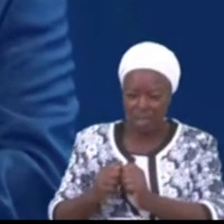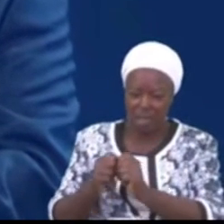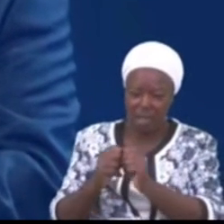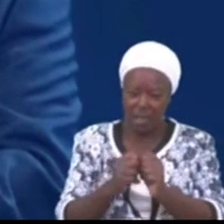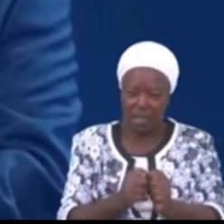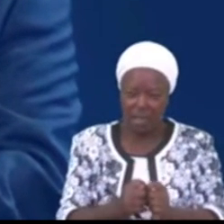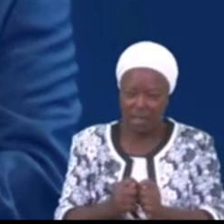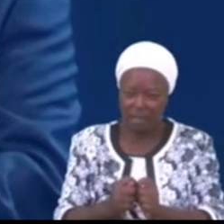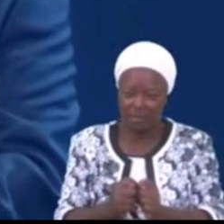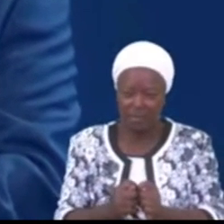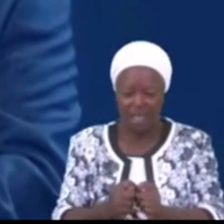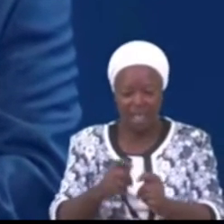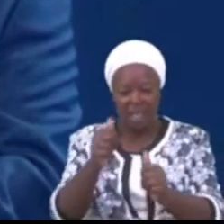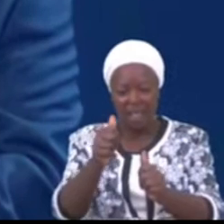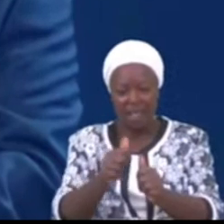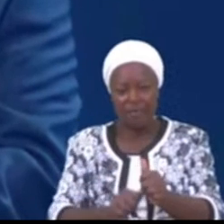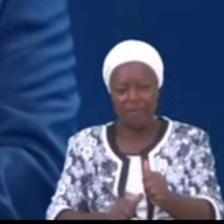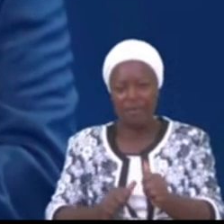everybody